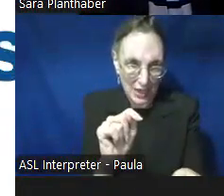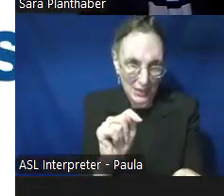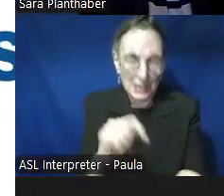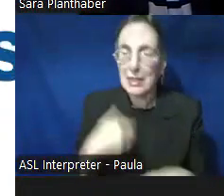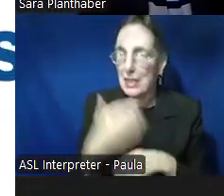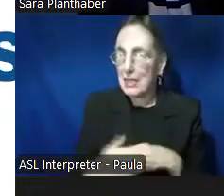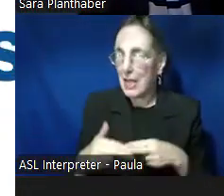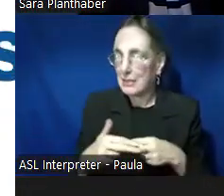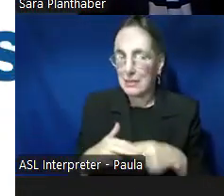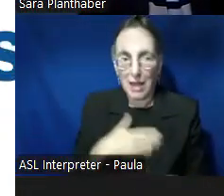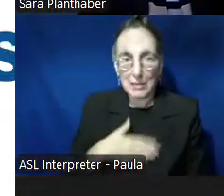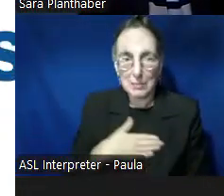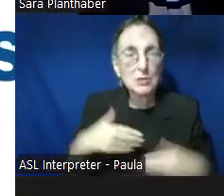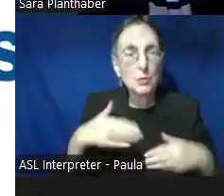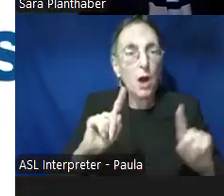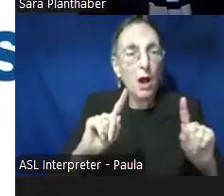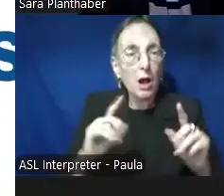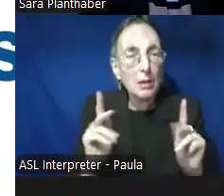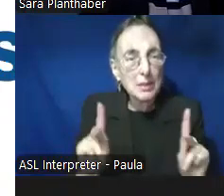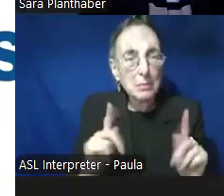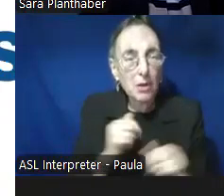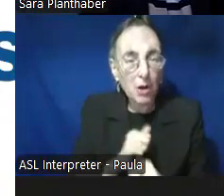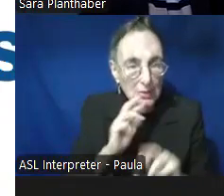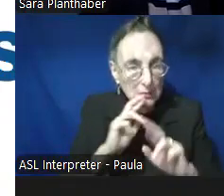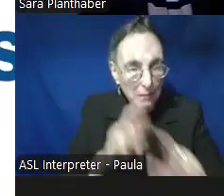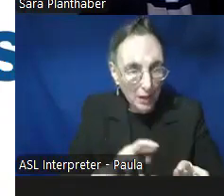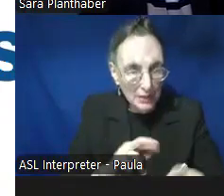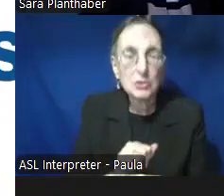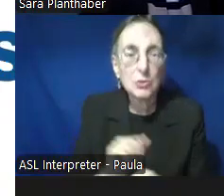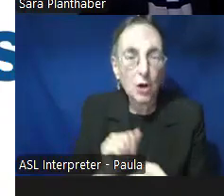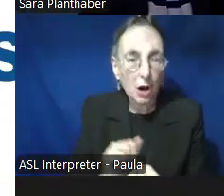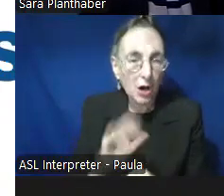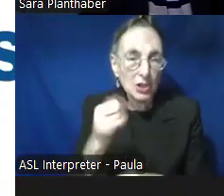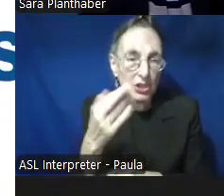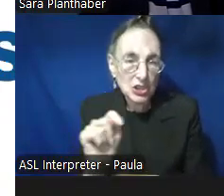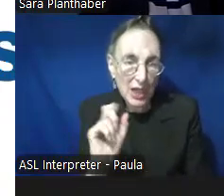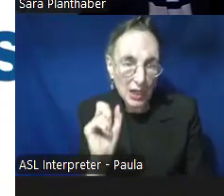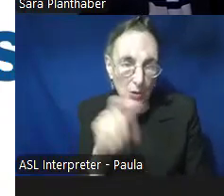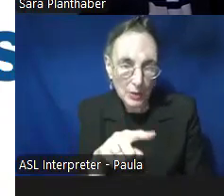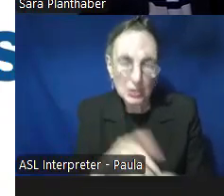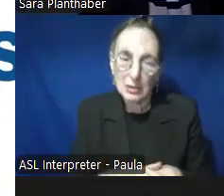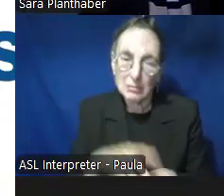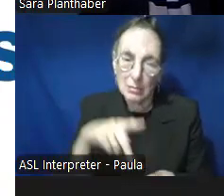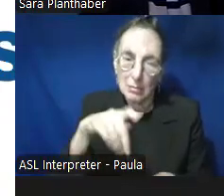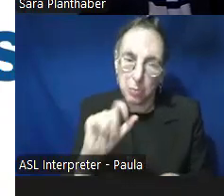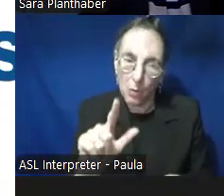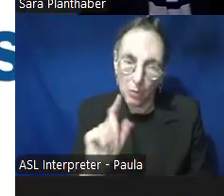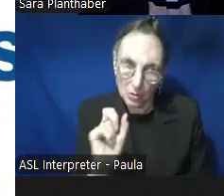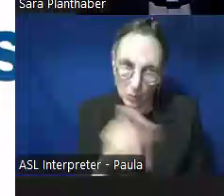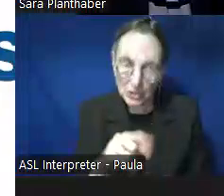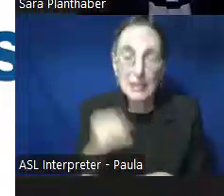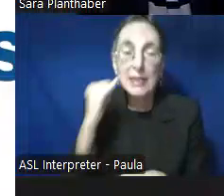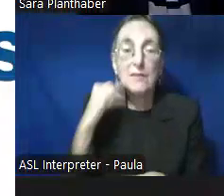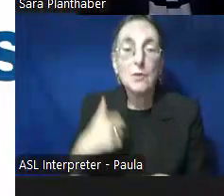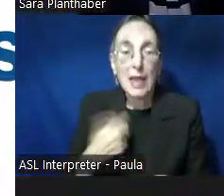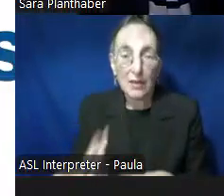So while everyone is responding to the chat question, in case we have participants who have not yet